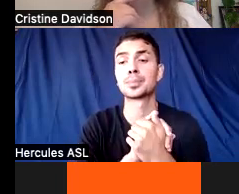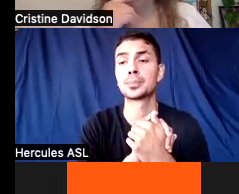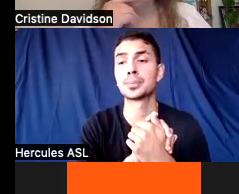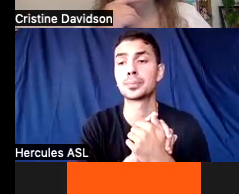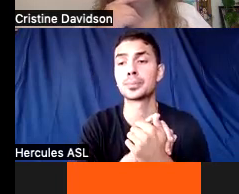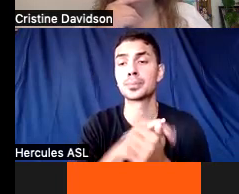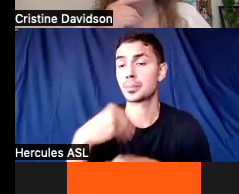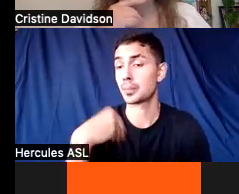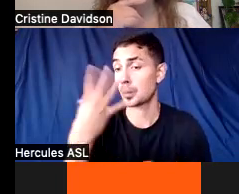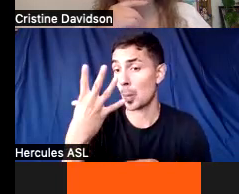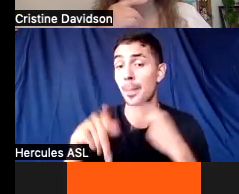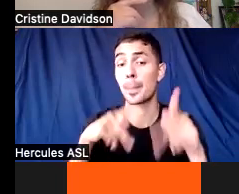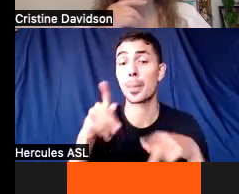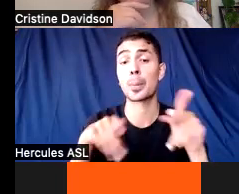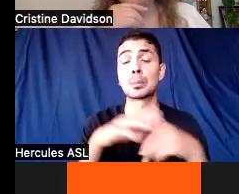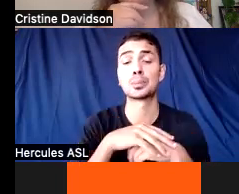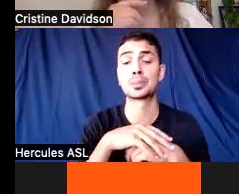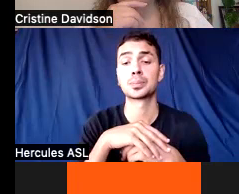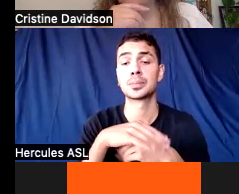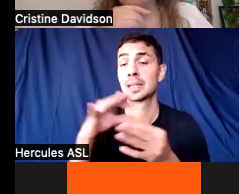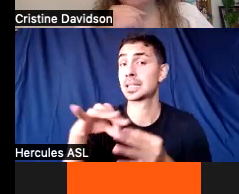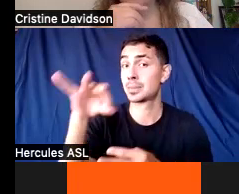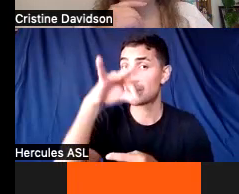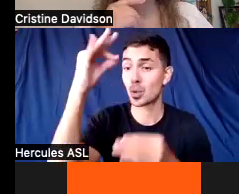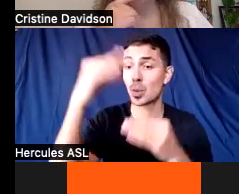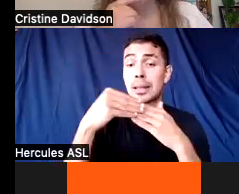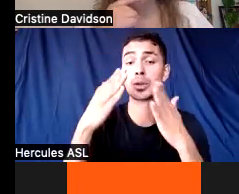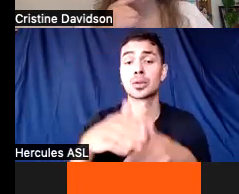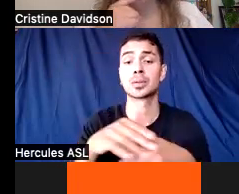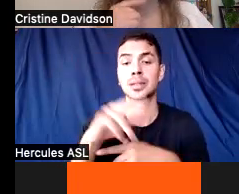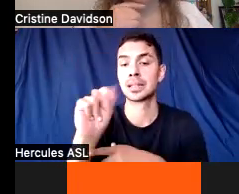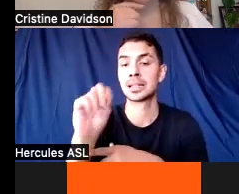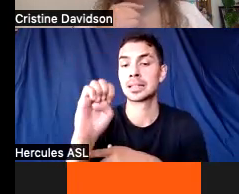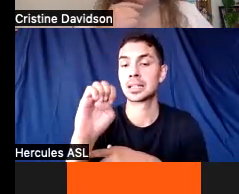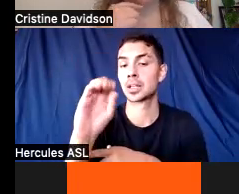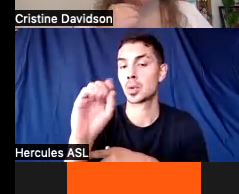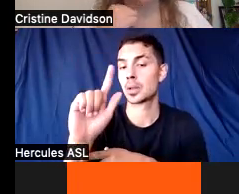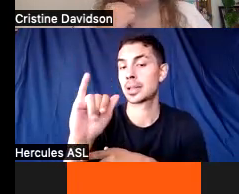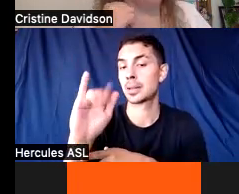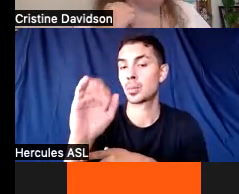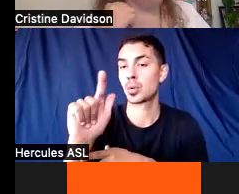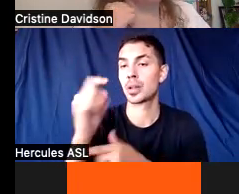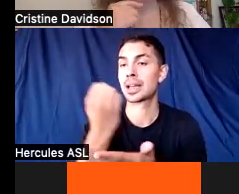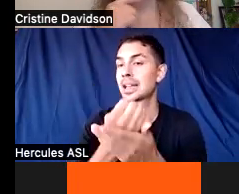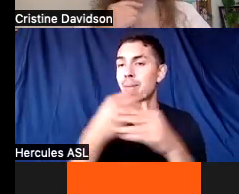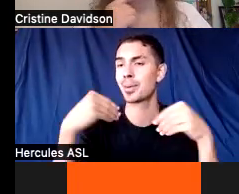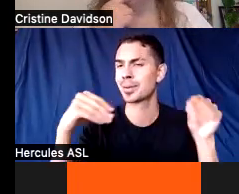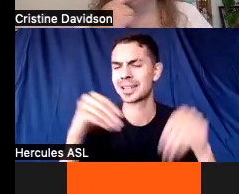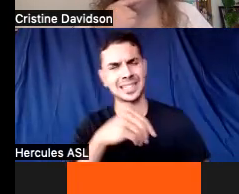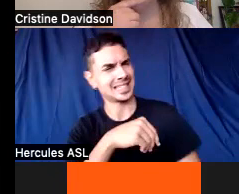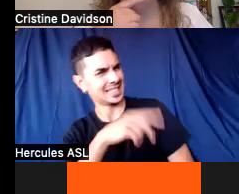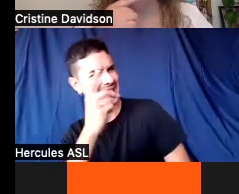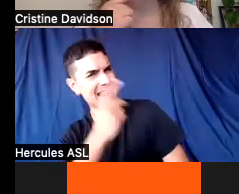white people, spiritual leaders, neoliberal economic markets. Dang, Mariana. Yeah, get